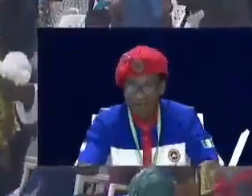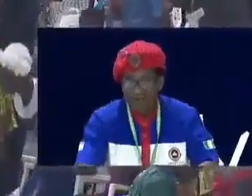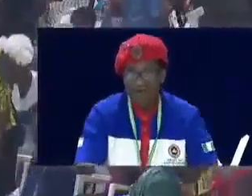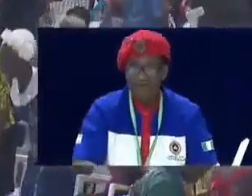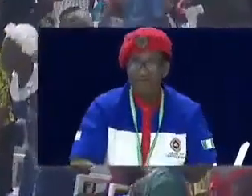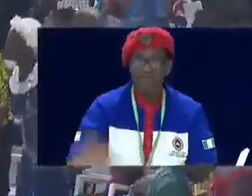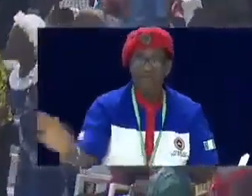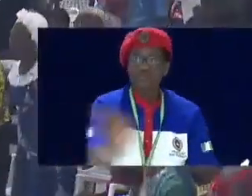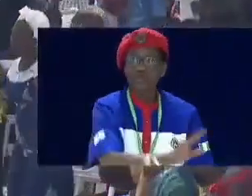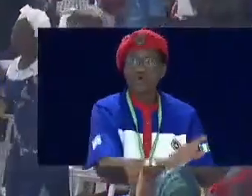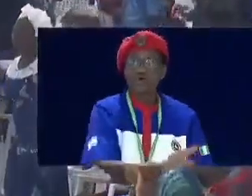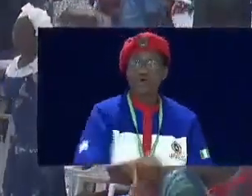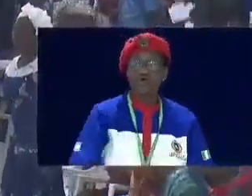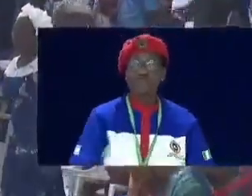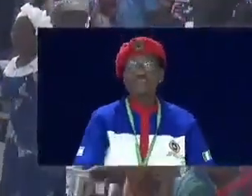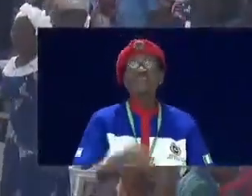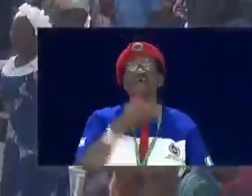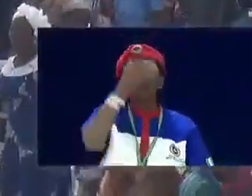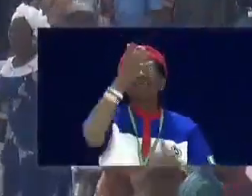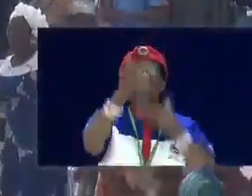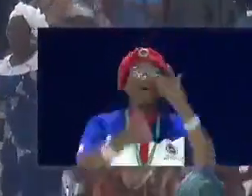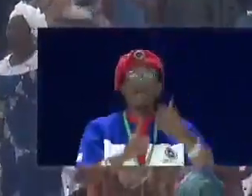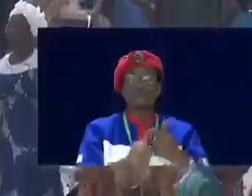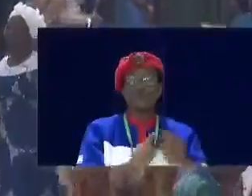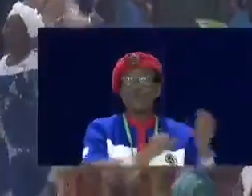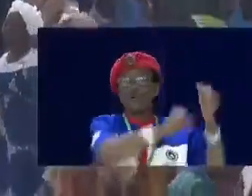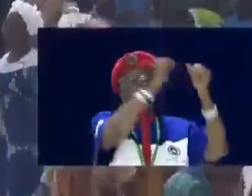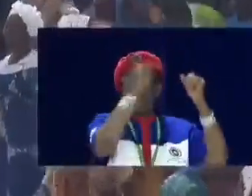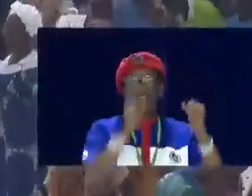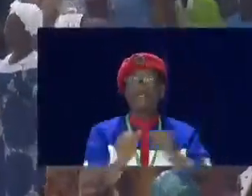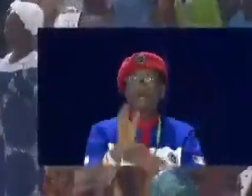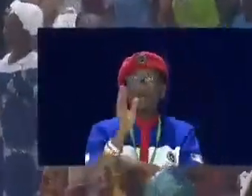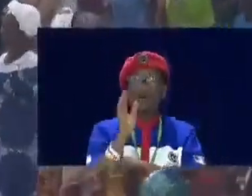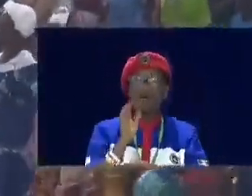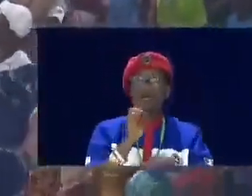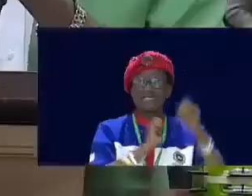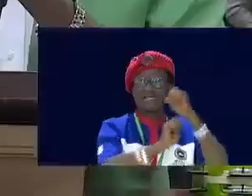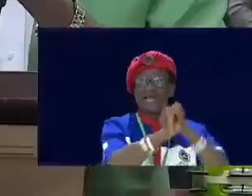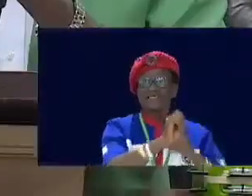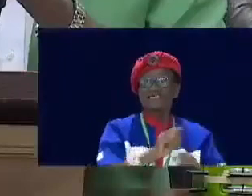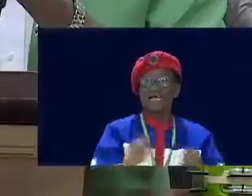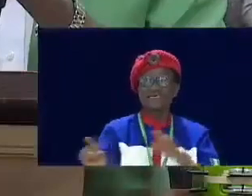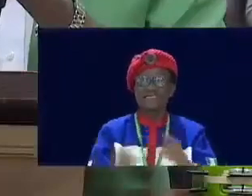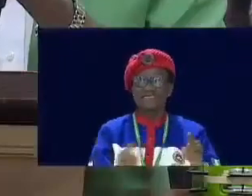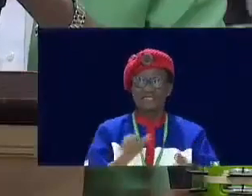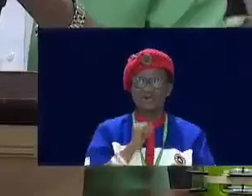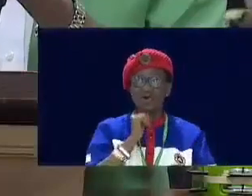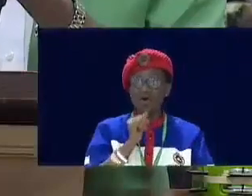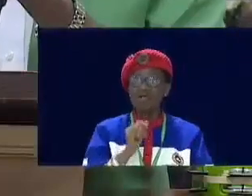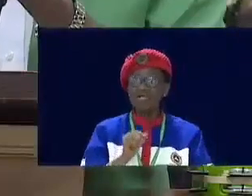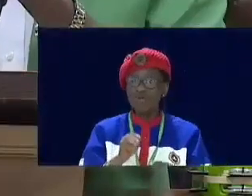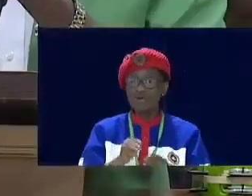the Almighty God. Elisha didn't murmur.